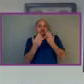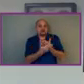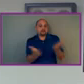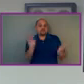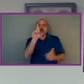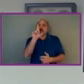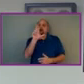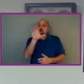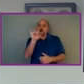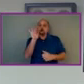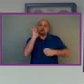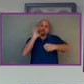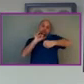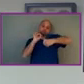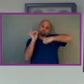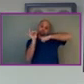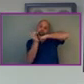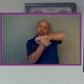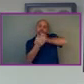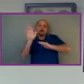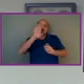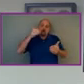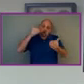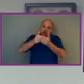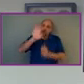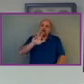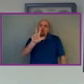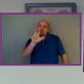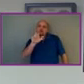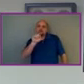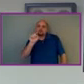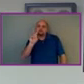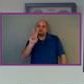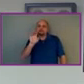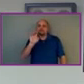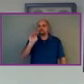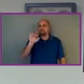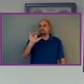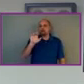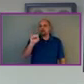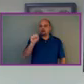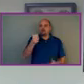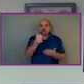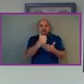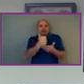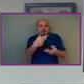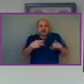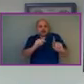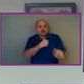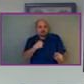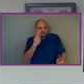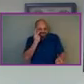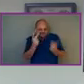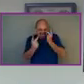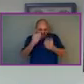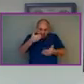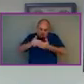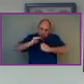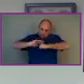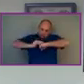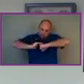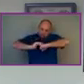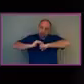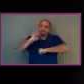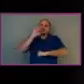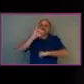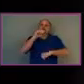away, allowing us a close-up view of all the detail on the surface. These asteroids are in a unique position in